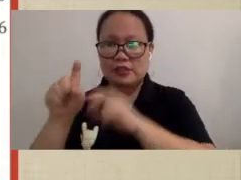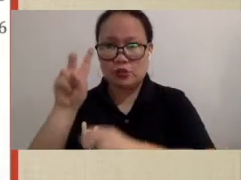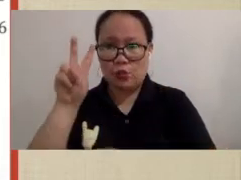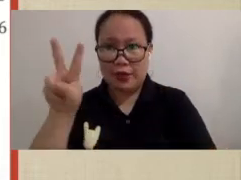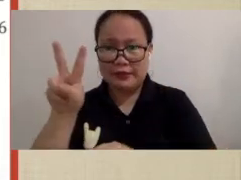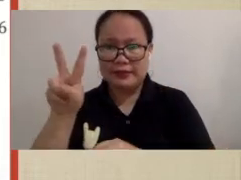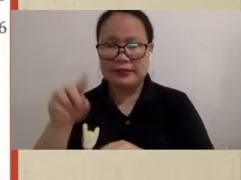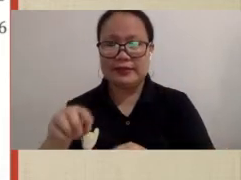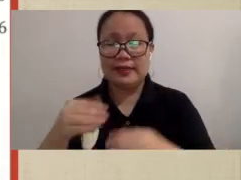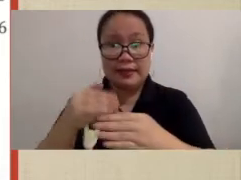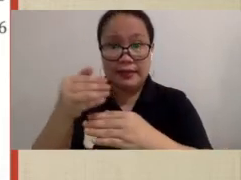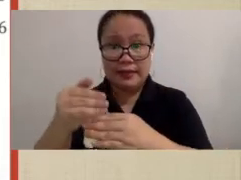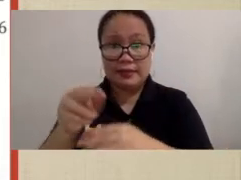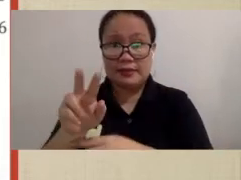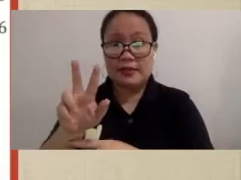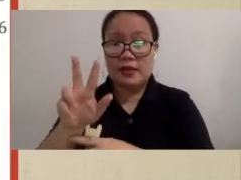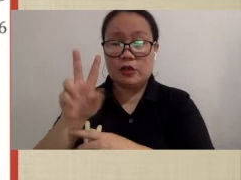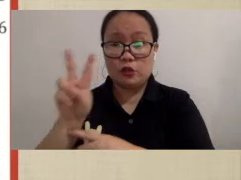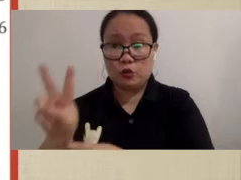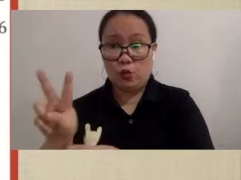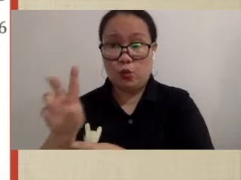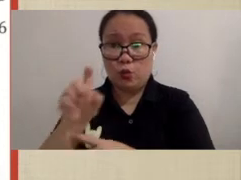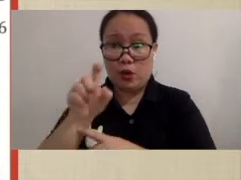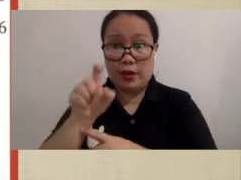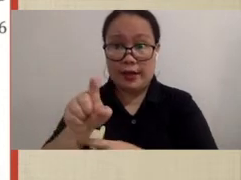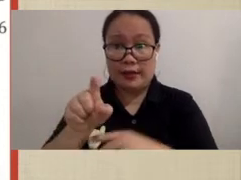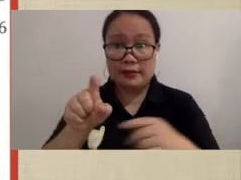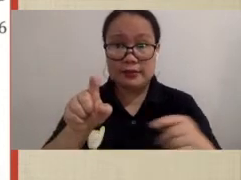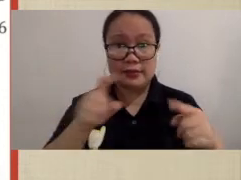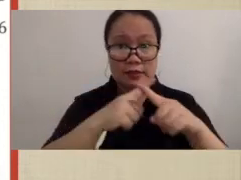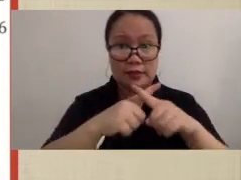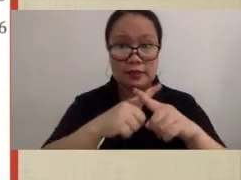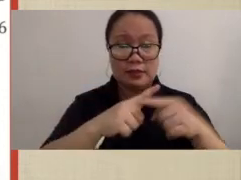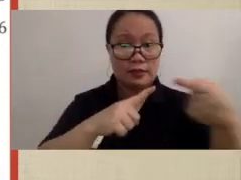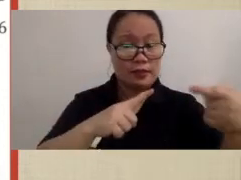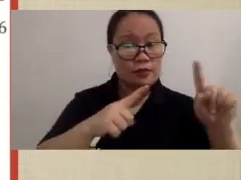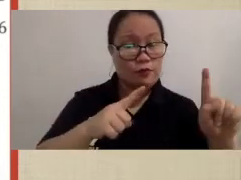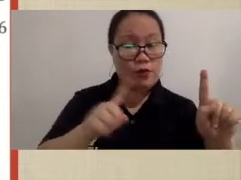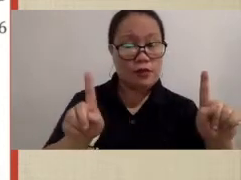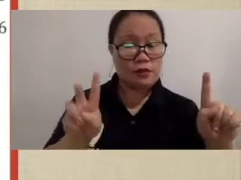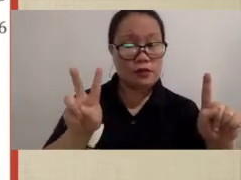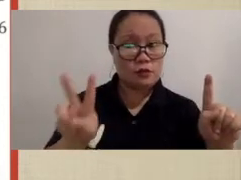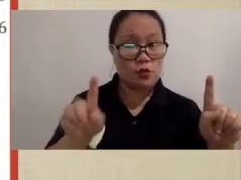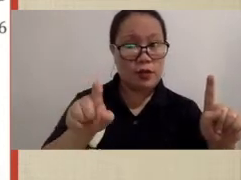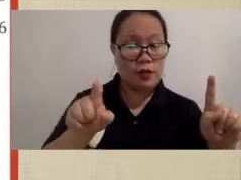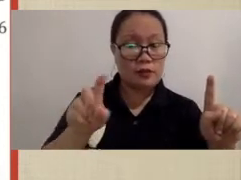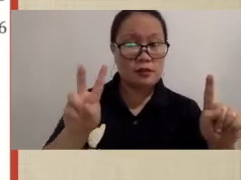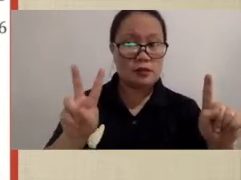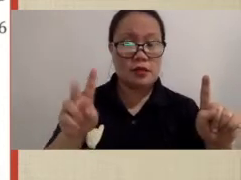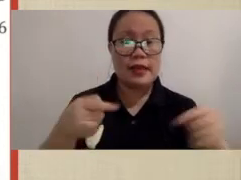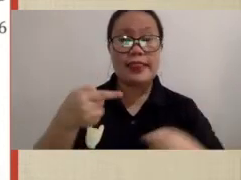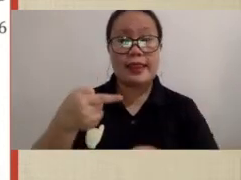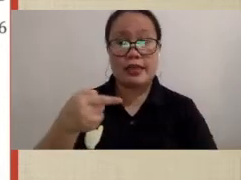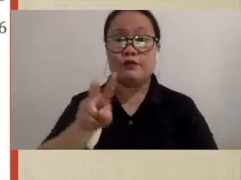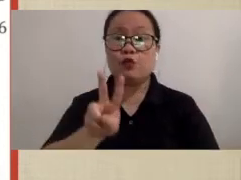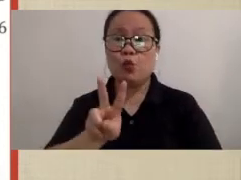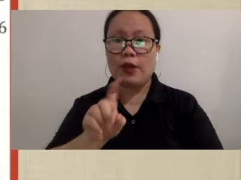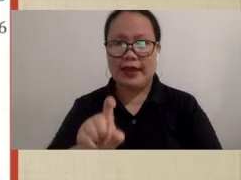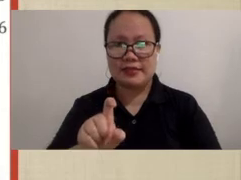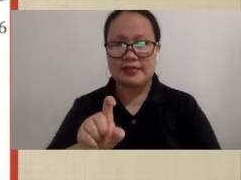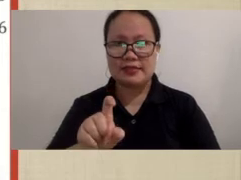Next, multiply 2x and negative 1 or minus 1. That will become negative